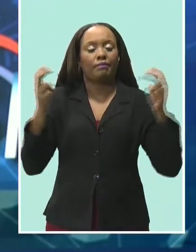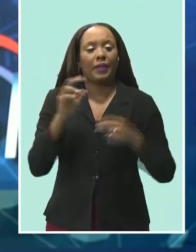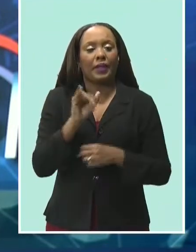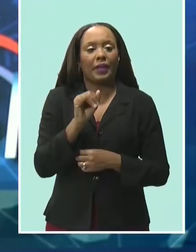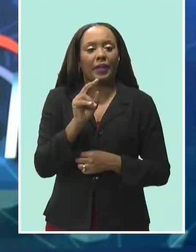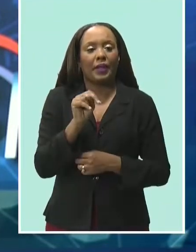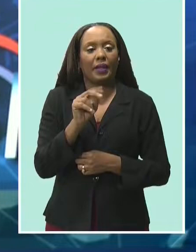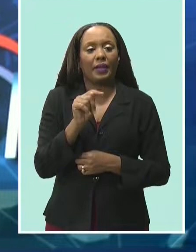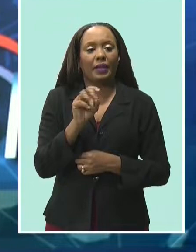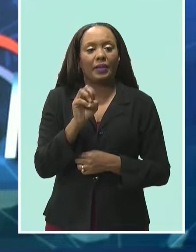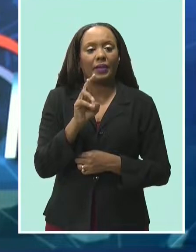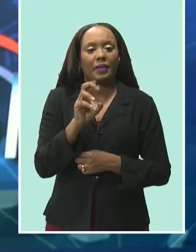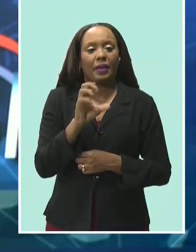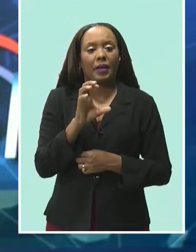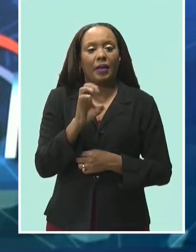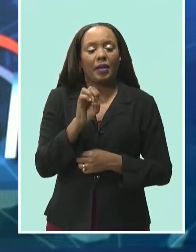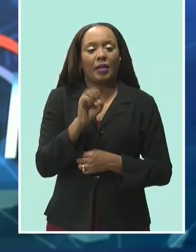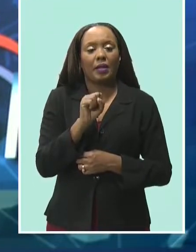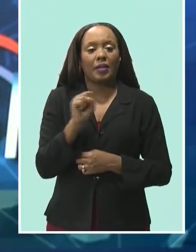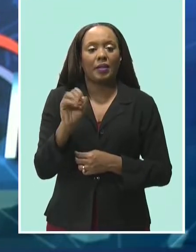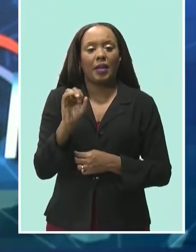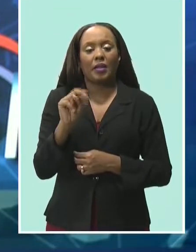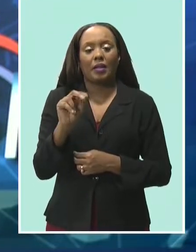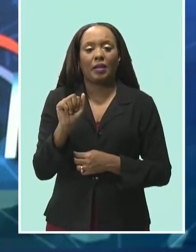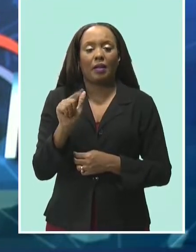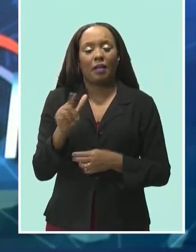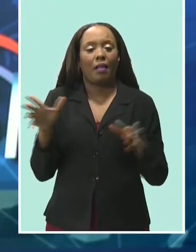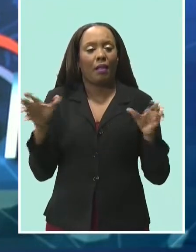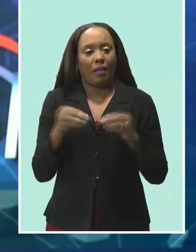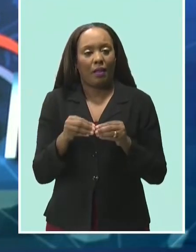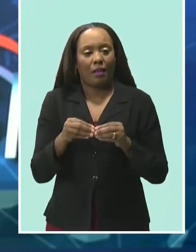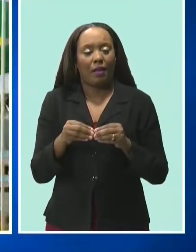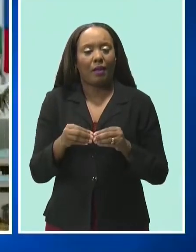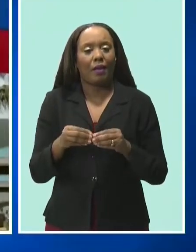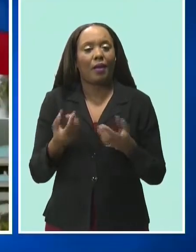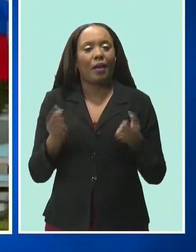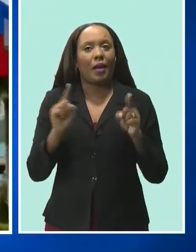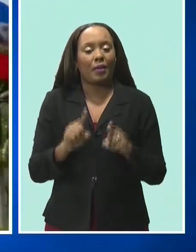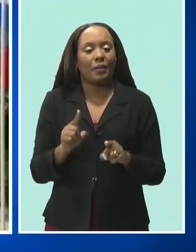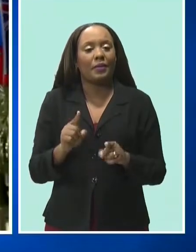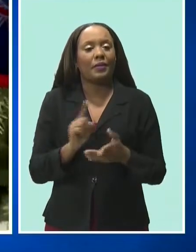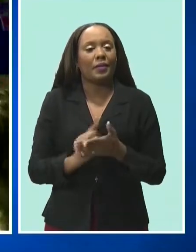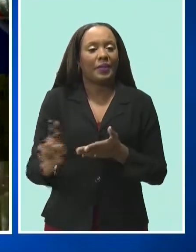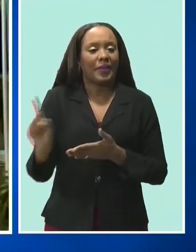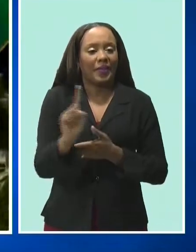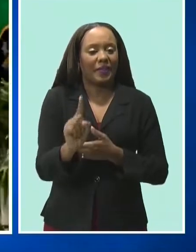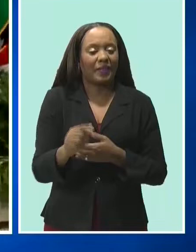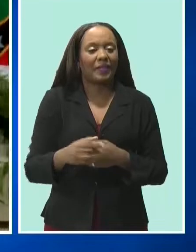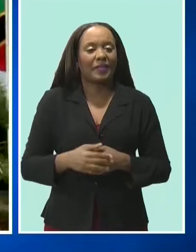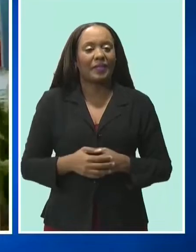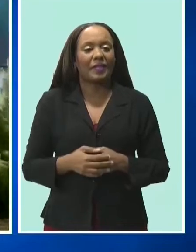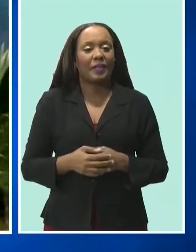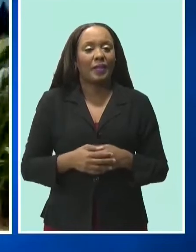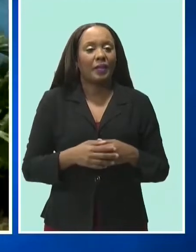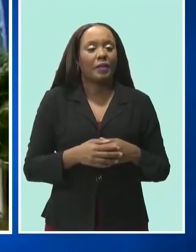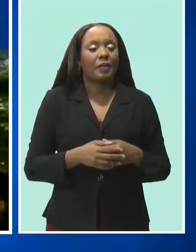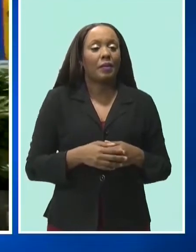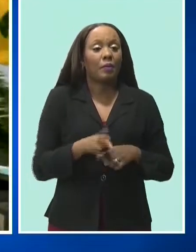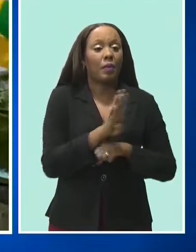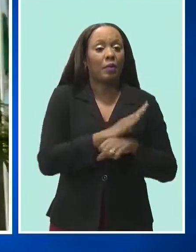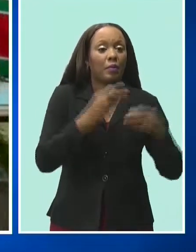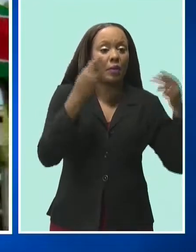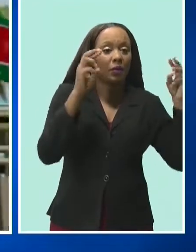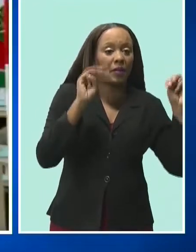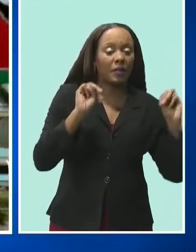Caribbean comes to Barbados next Tuesday and Wednesday. Prime Minister Trudeau will hold talks with Barbados Prime Minister Mia Motley